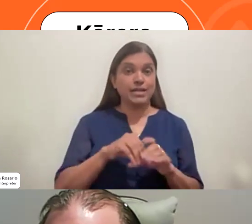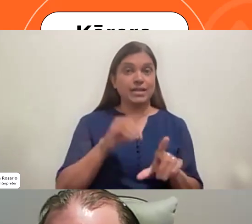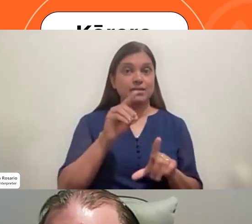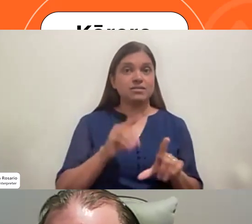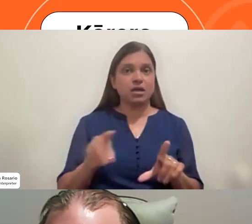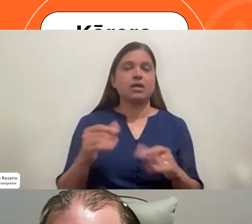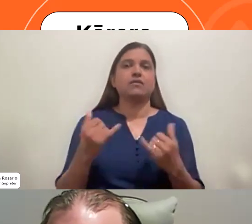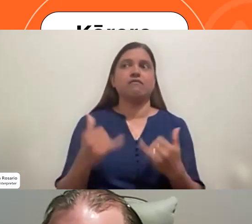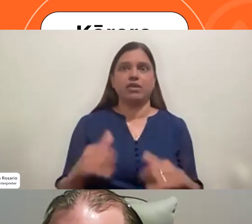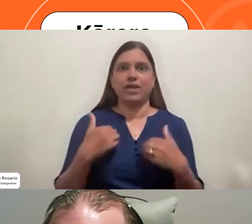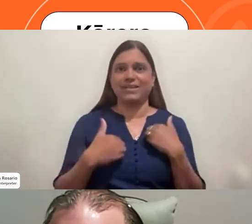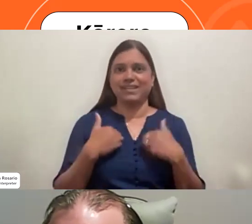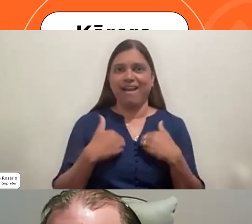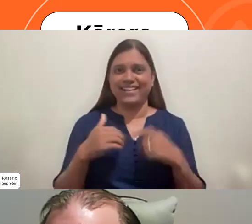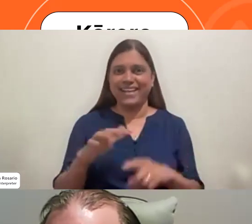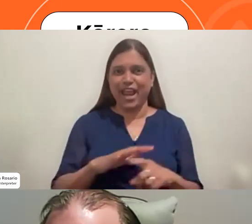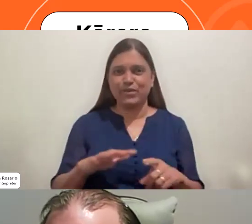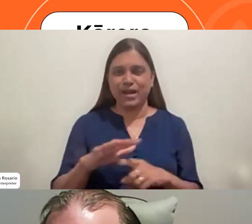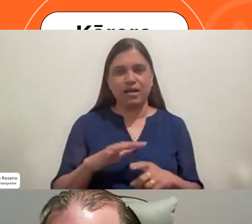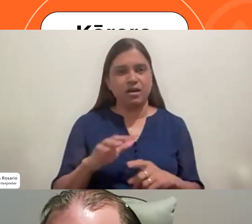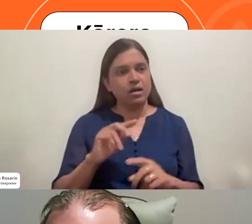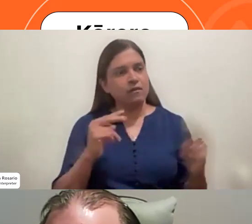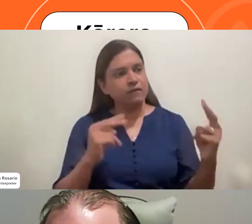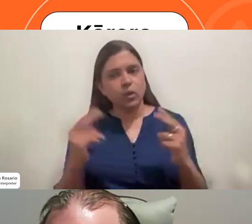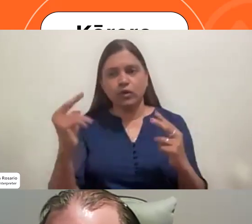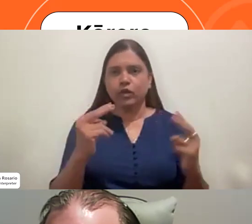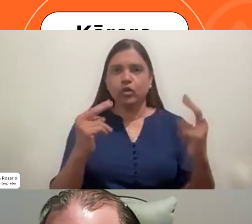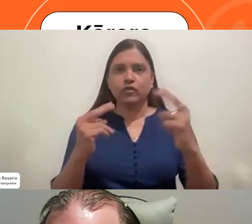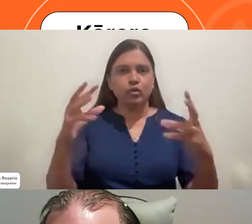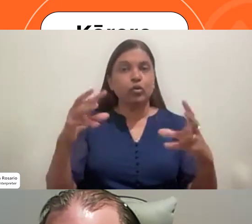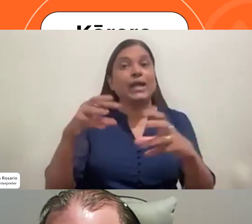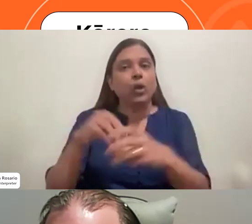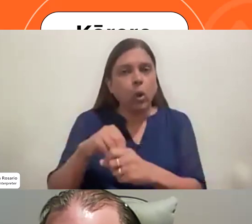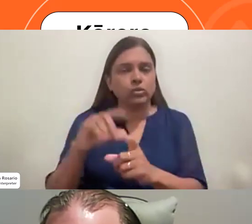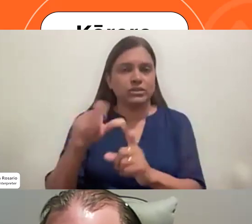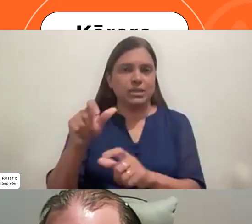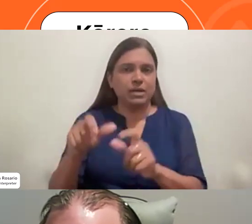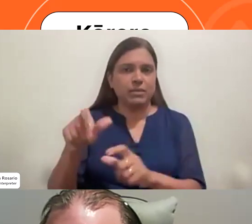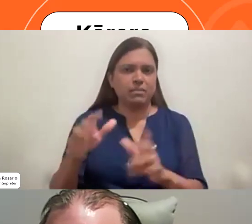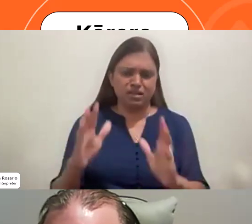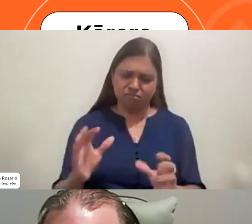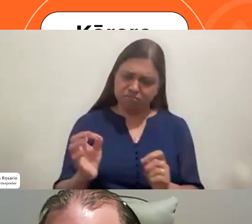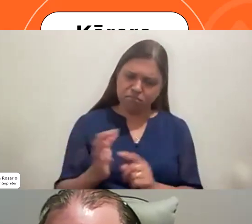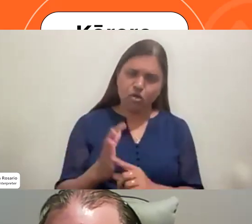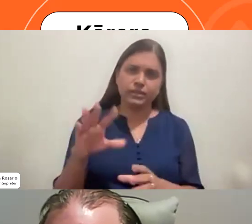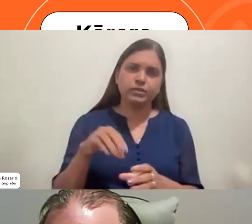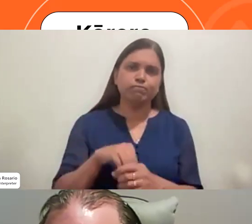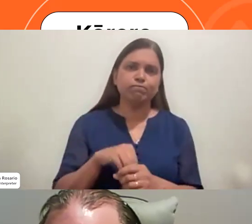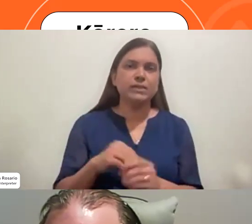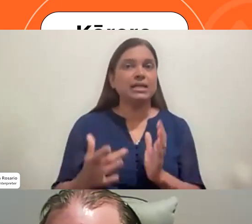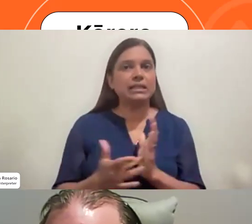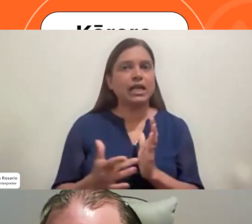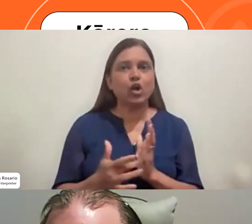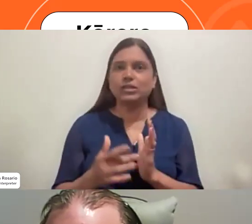highly collaborative, taking in the views of different users, including disabled people. Technology keeps changing, so you never stop